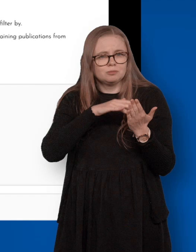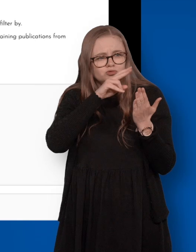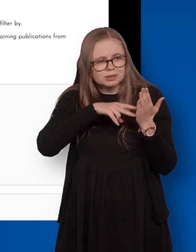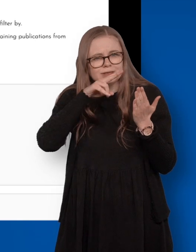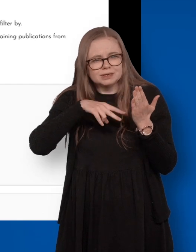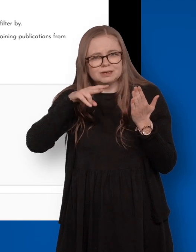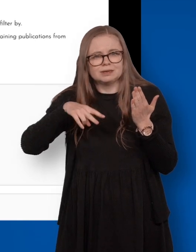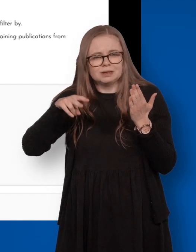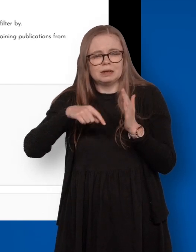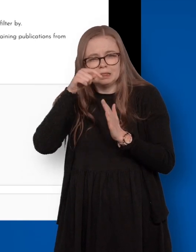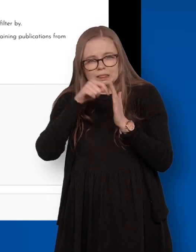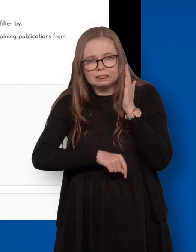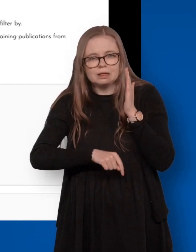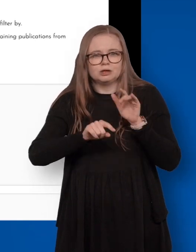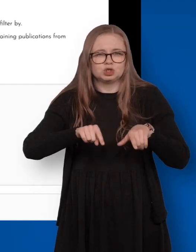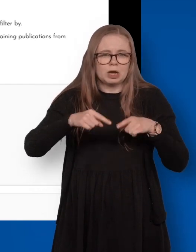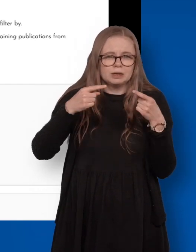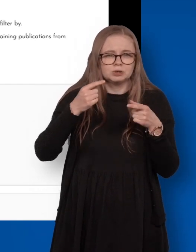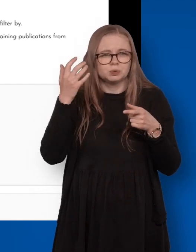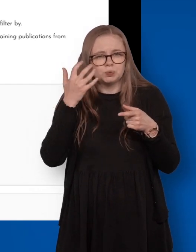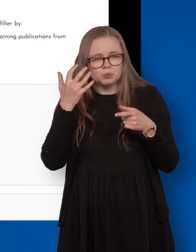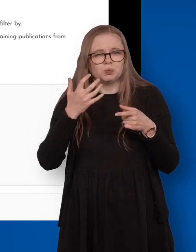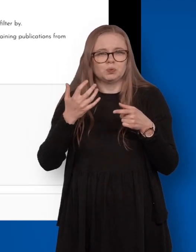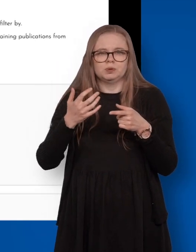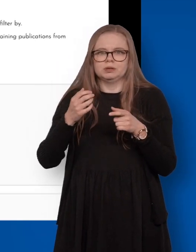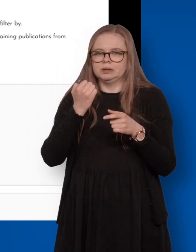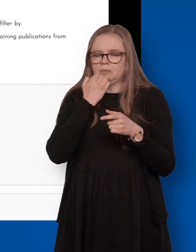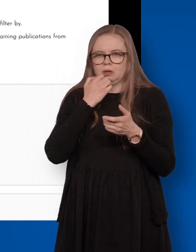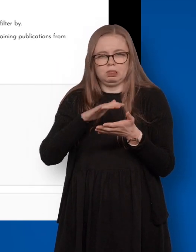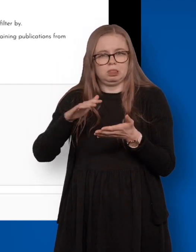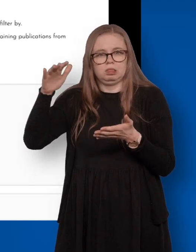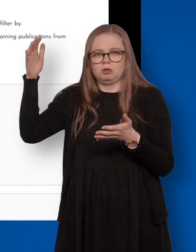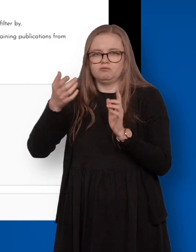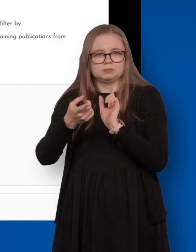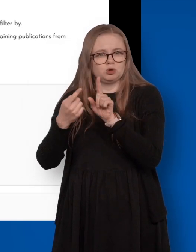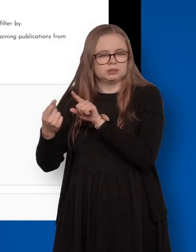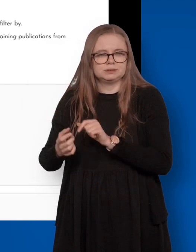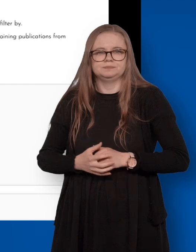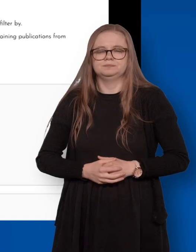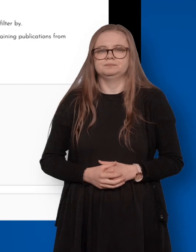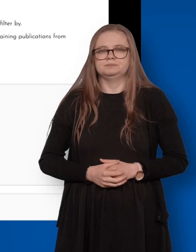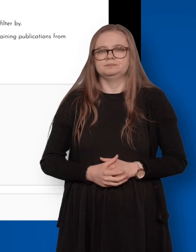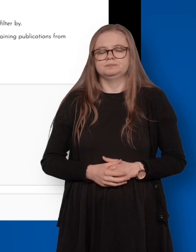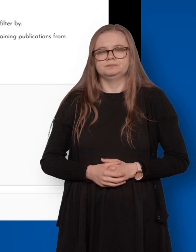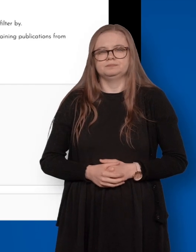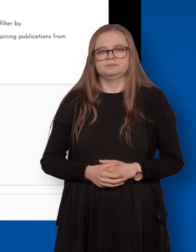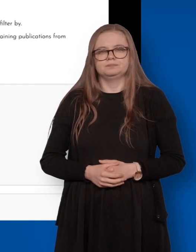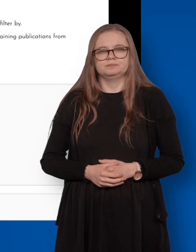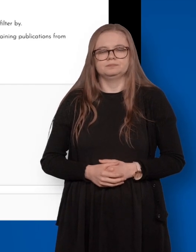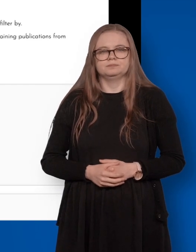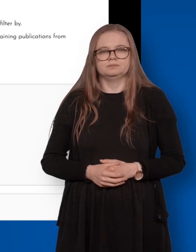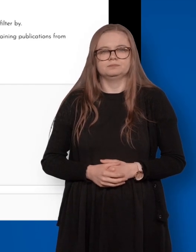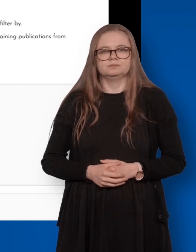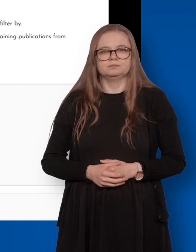more challenging as the number of responses increases. So it's also the case, of course, that once